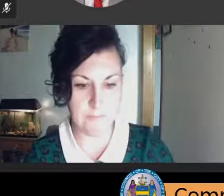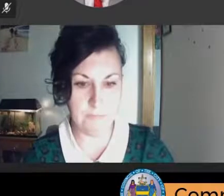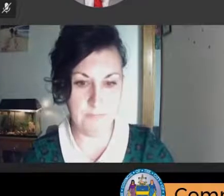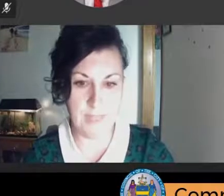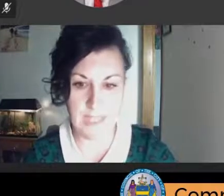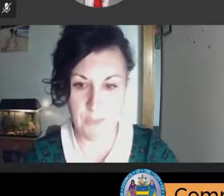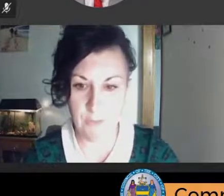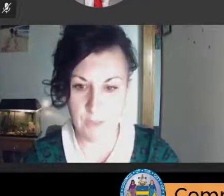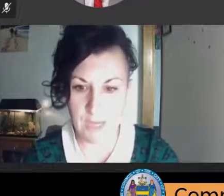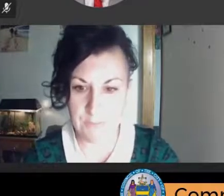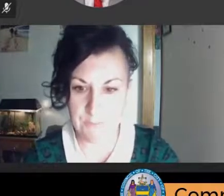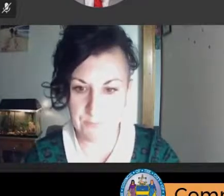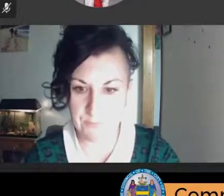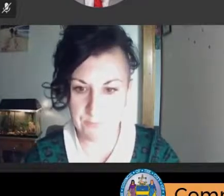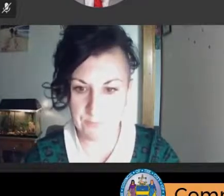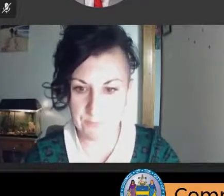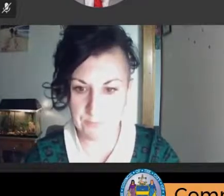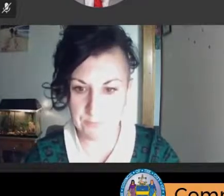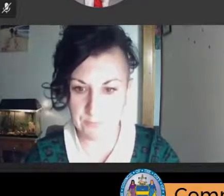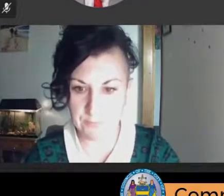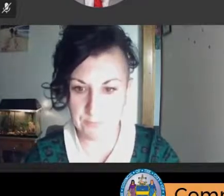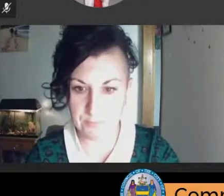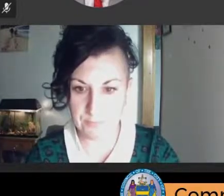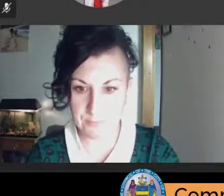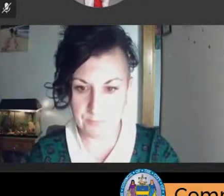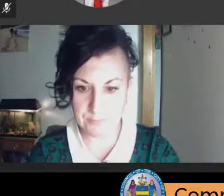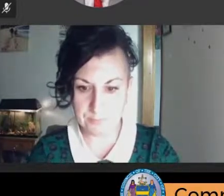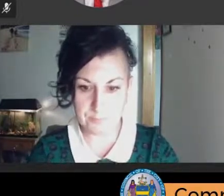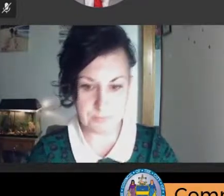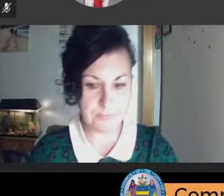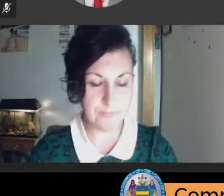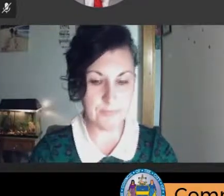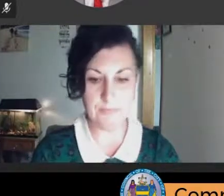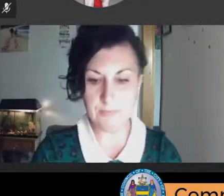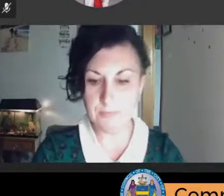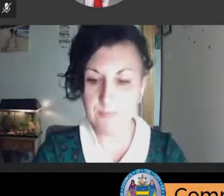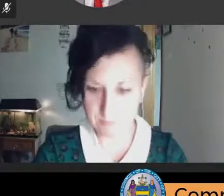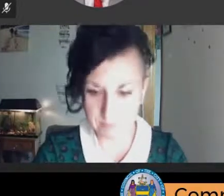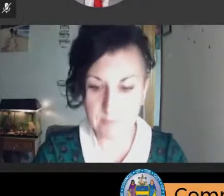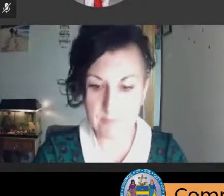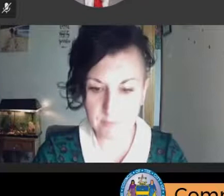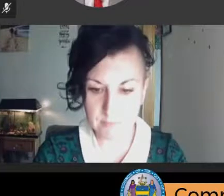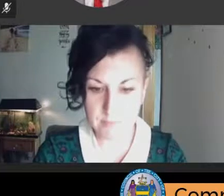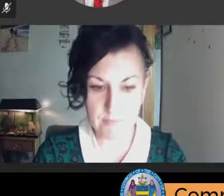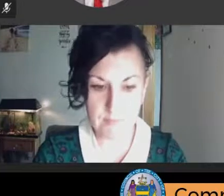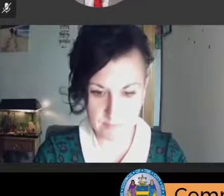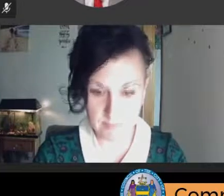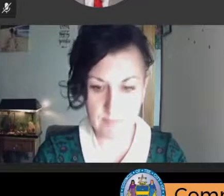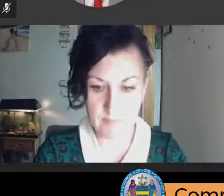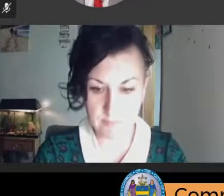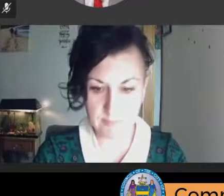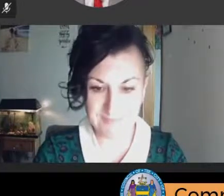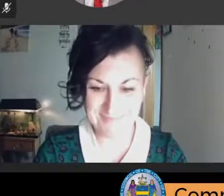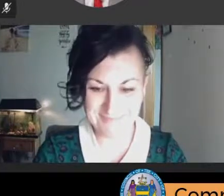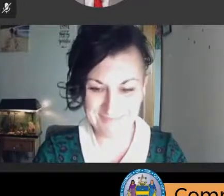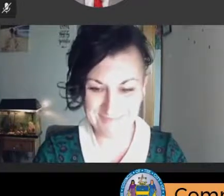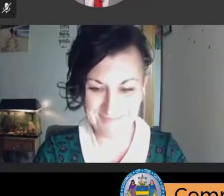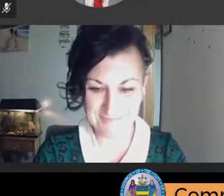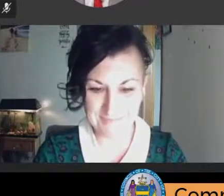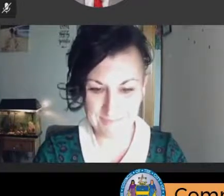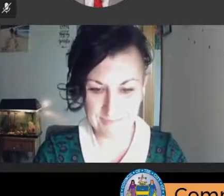forward. Thank you for your time. Thank you, Amy, and I agree. Nothing about me without me. I hear that loud and